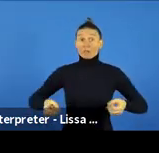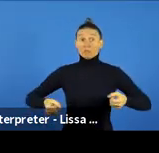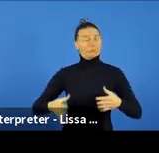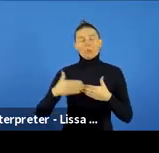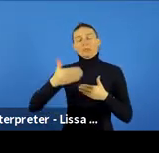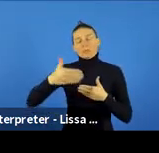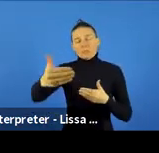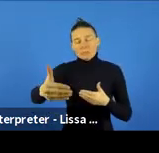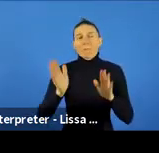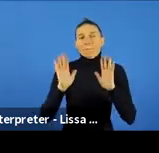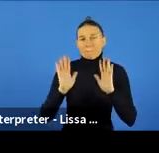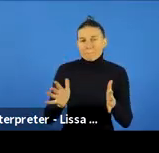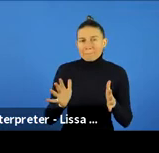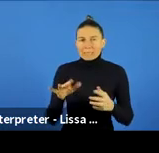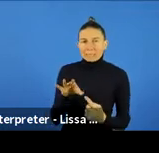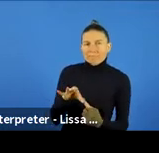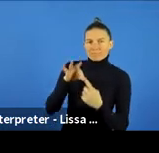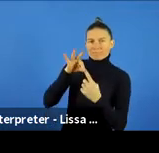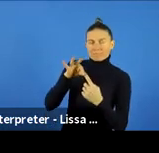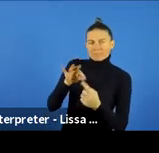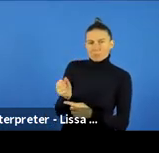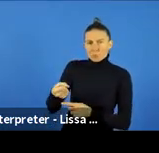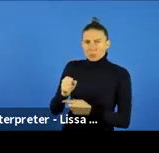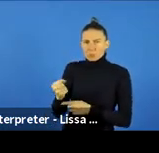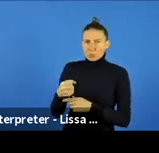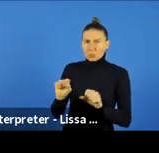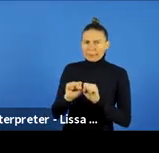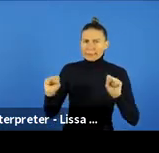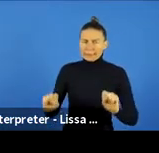on special control systems. Next slide.